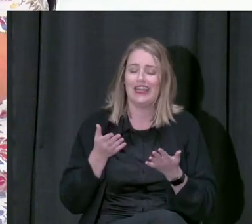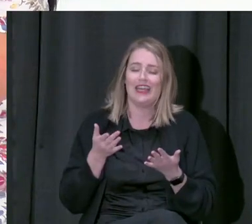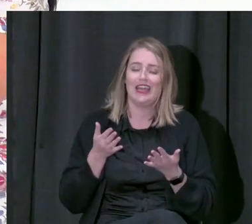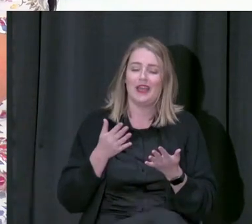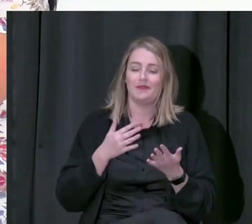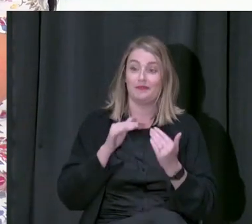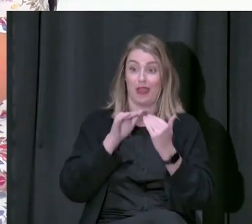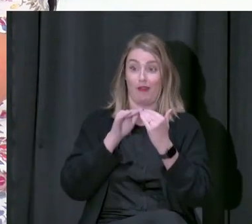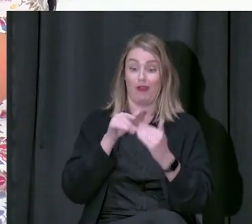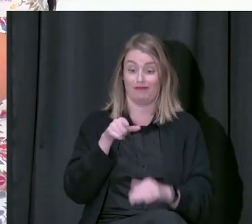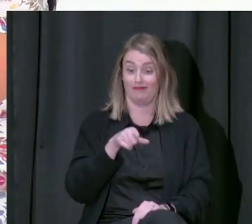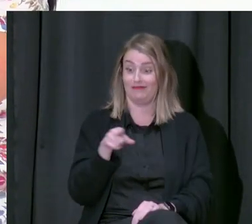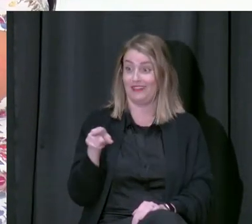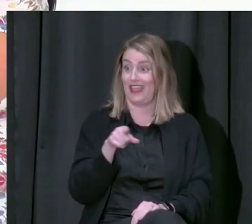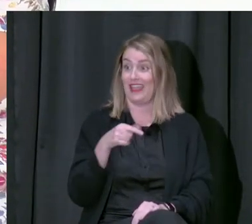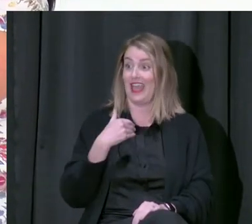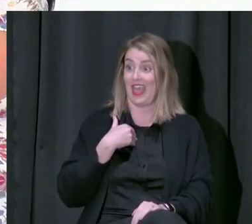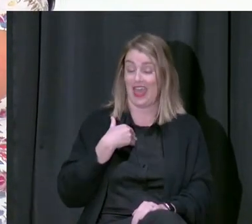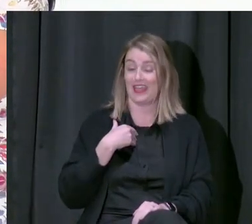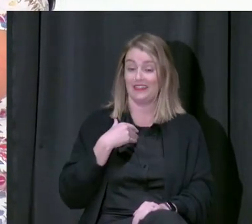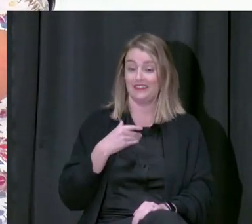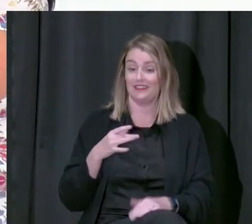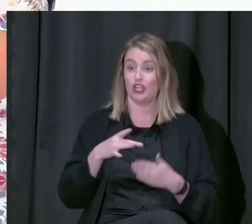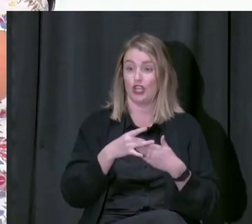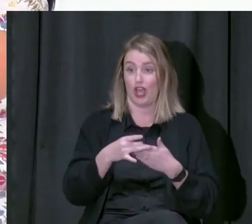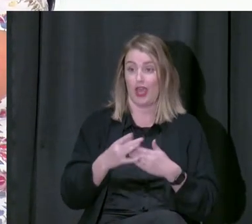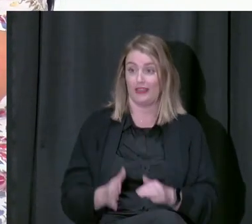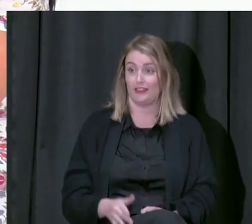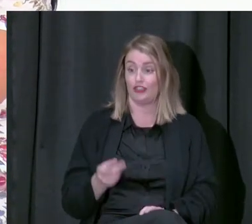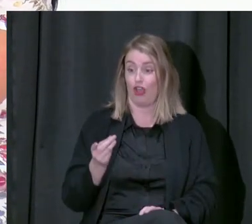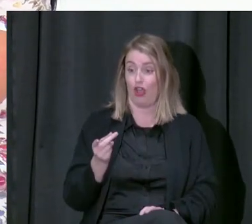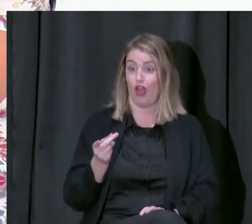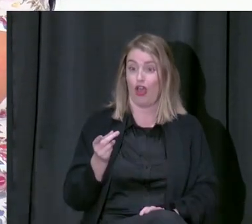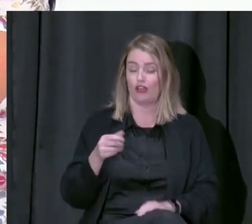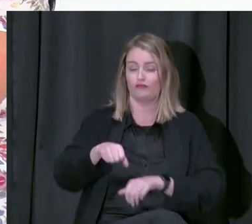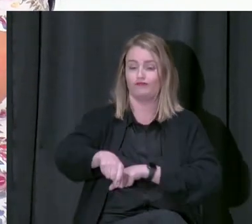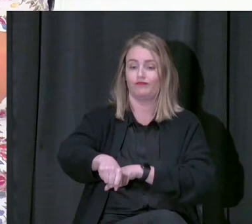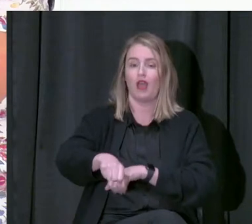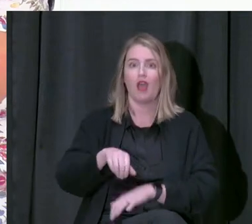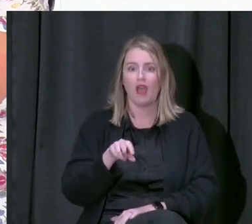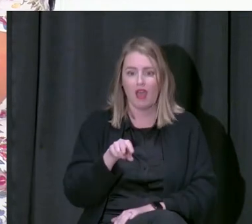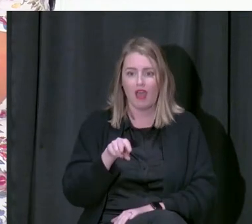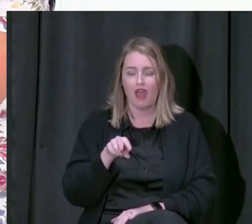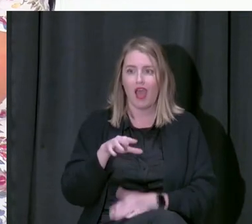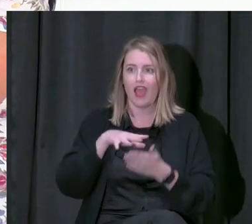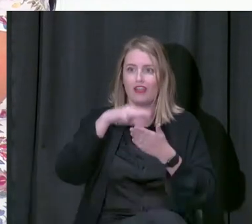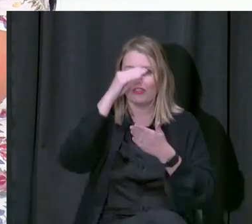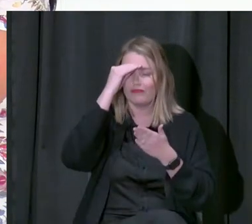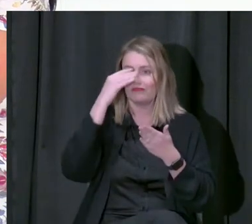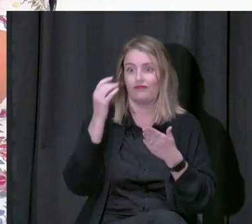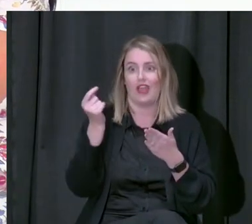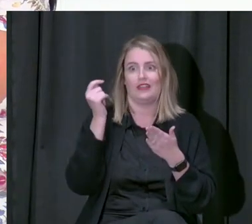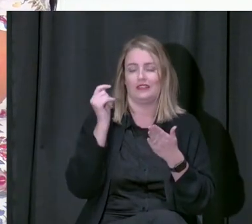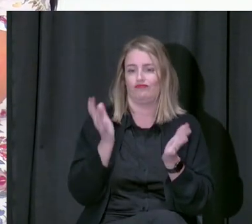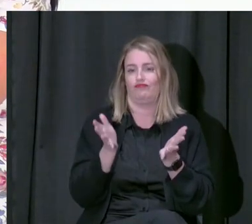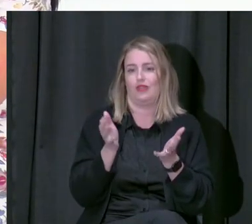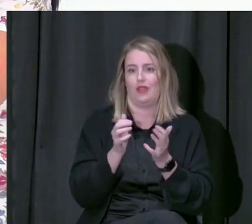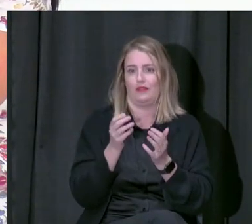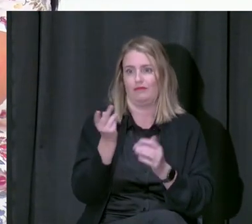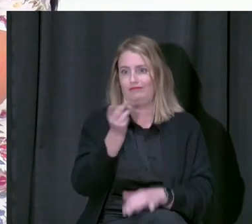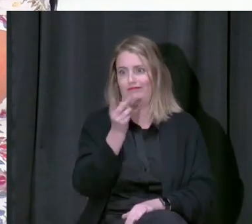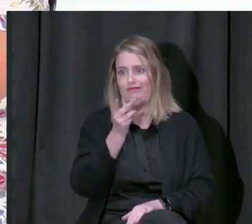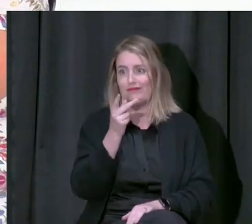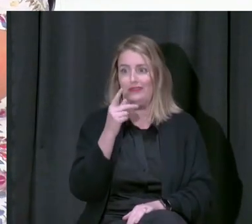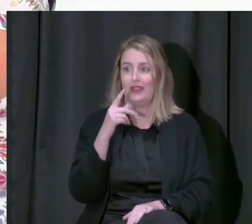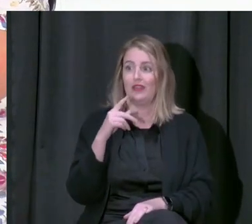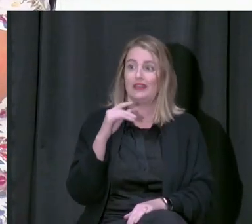my colleagues had guide dogs. And I learned very quickly by talking to them about when, you